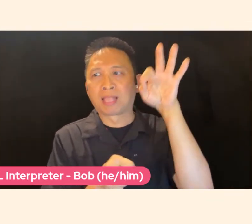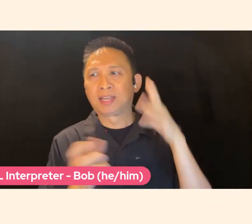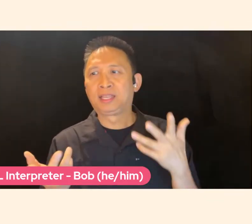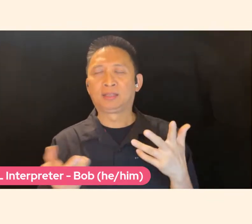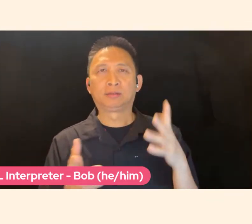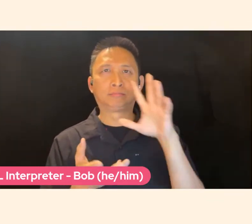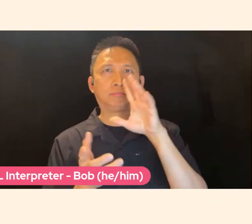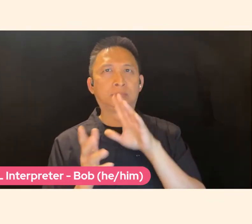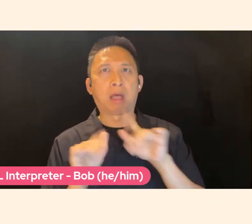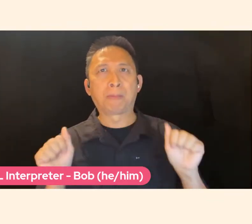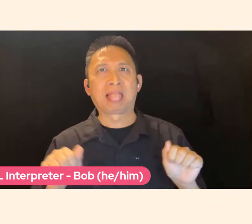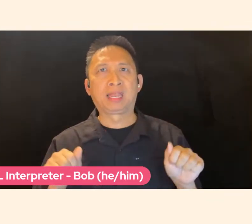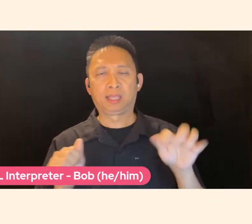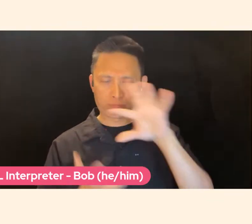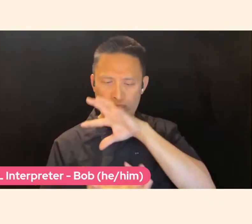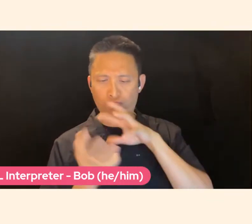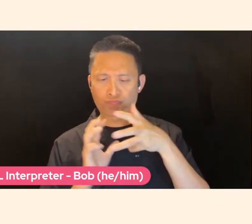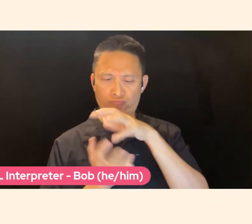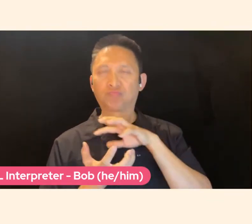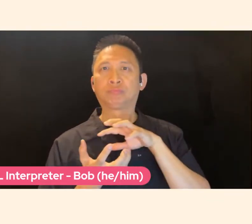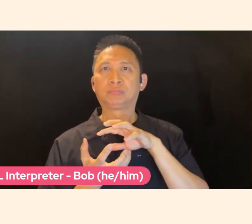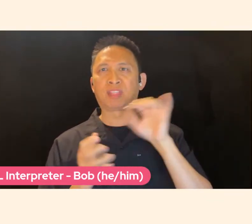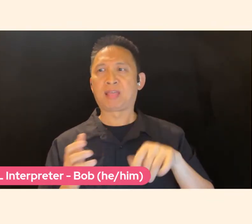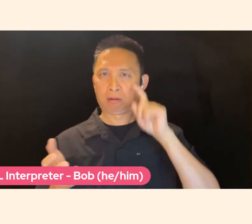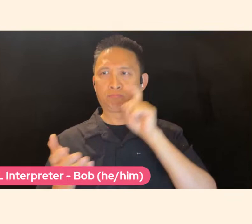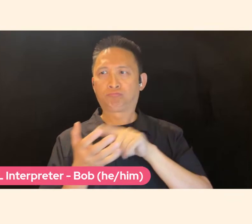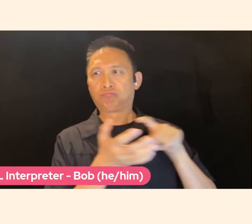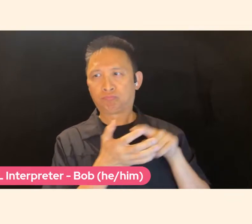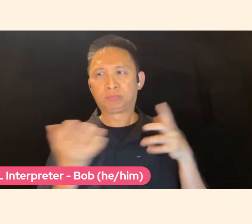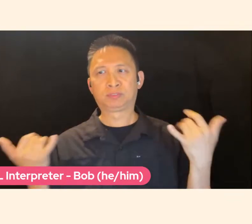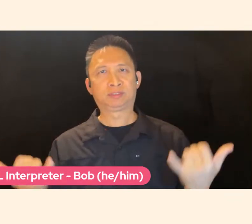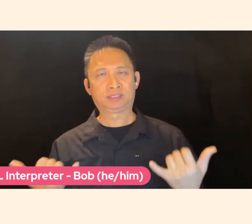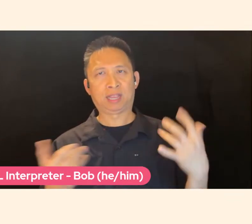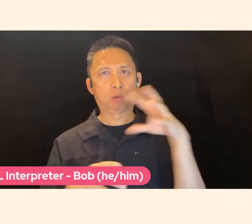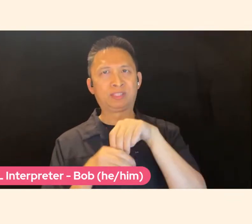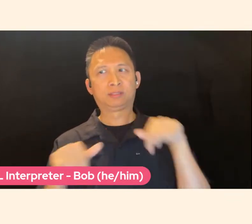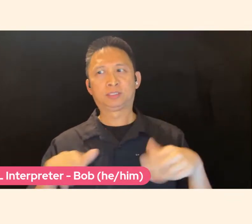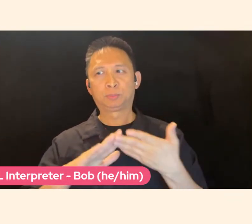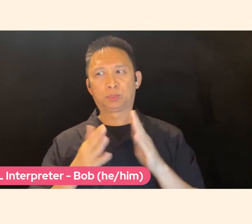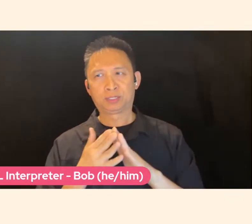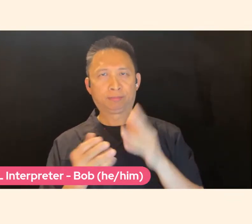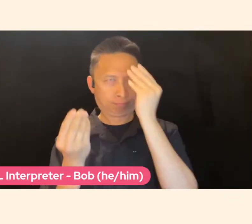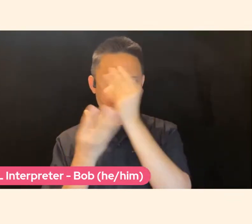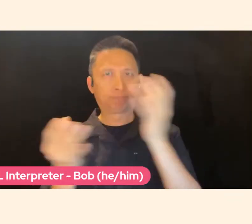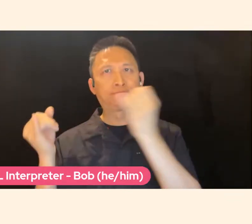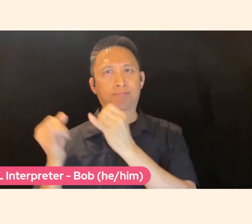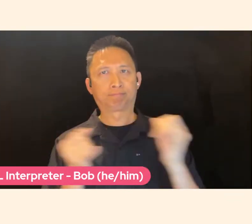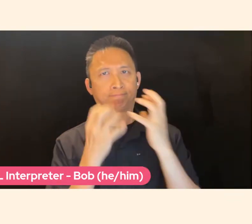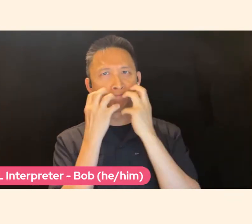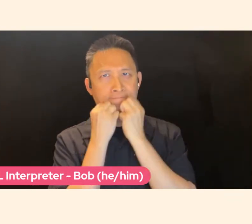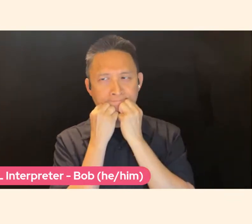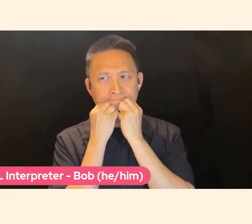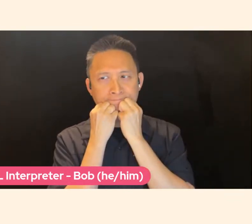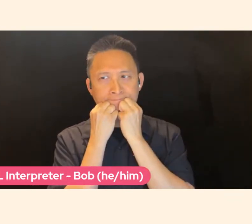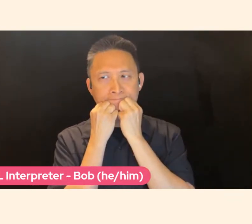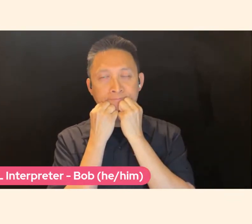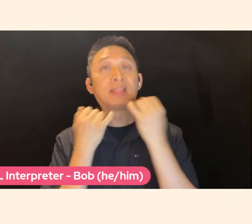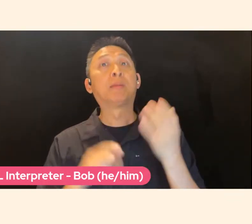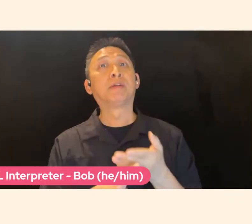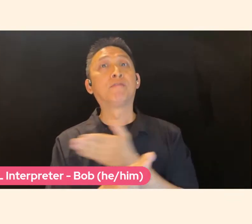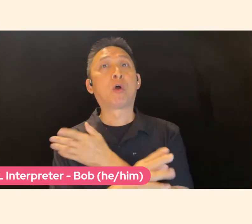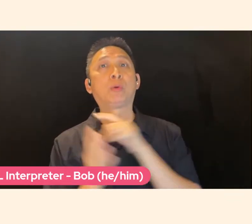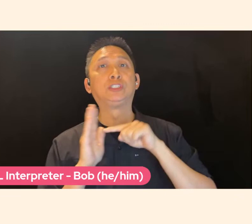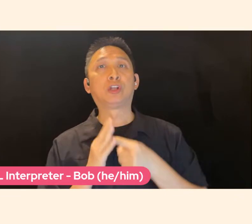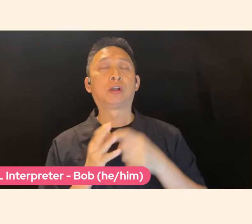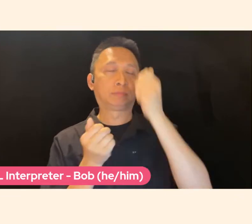into today's enlightening discussion, I'd like to acknowledge the land I'm speaking to you from, which is the traditional, ancestral, and unceded territory of